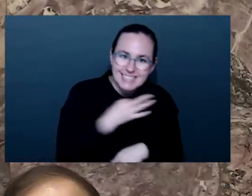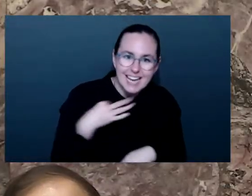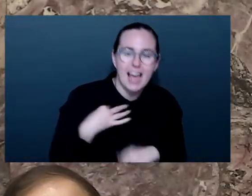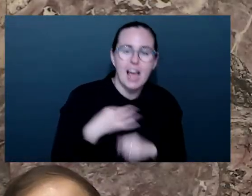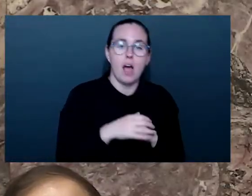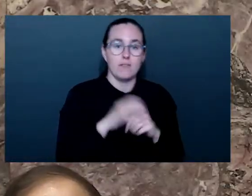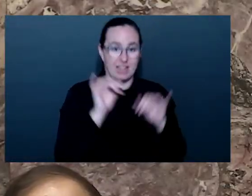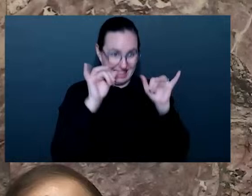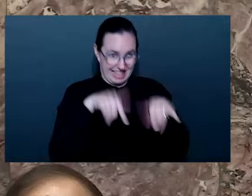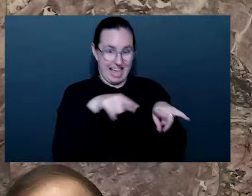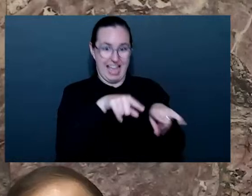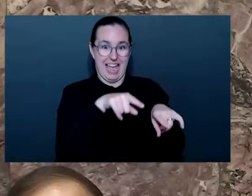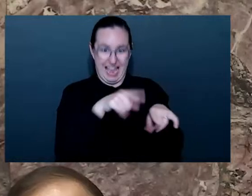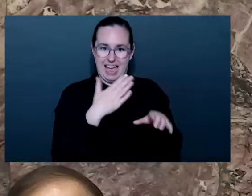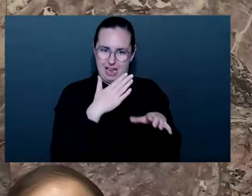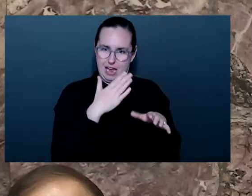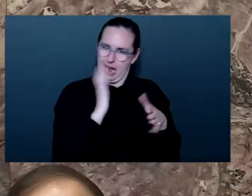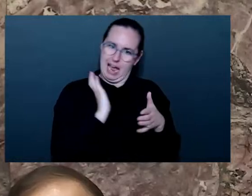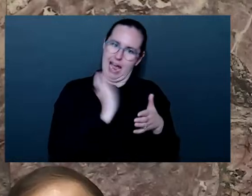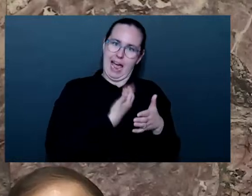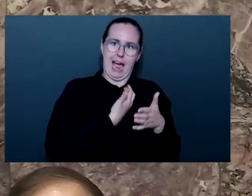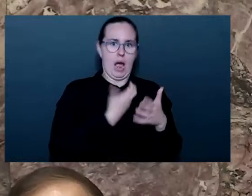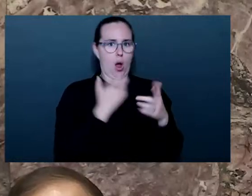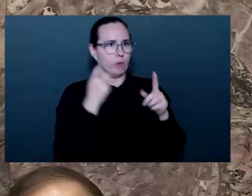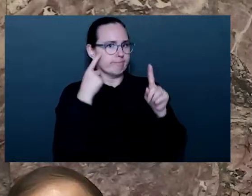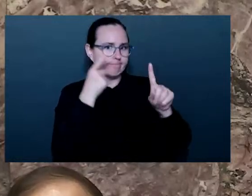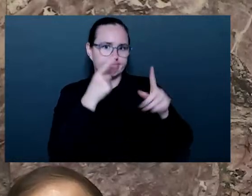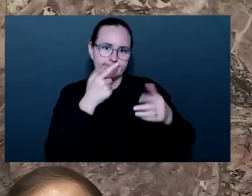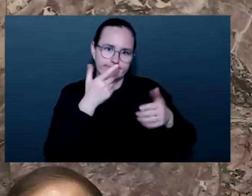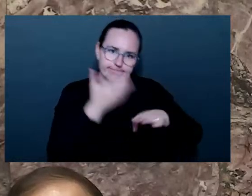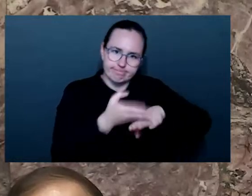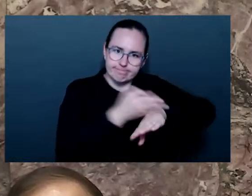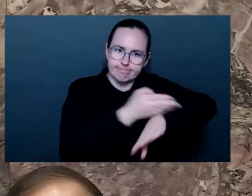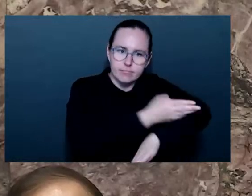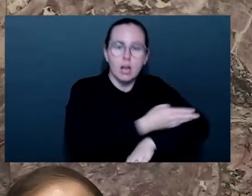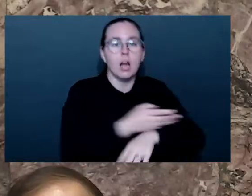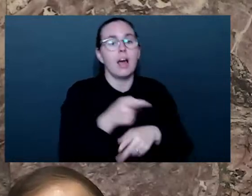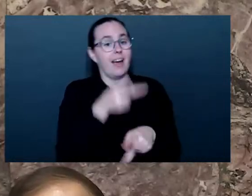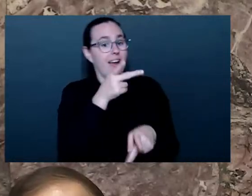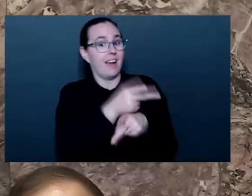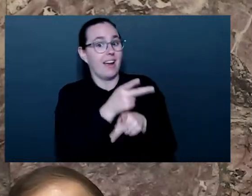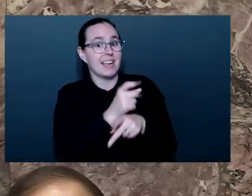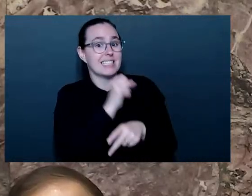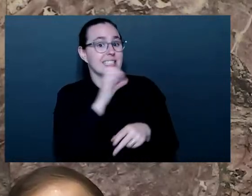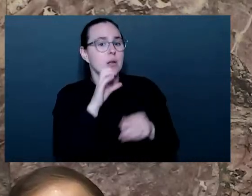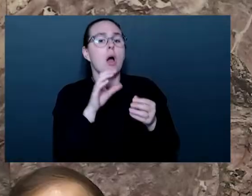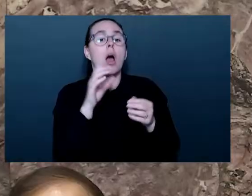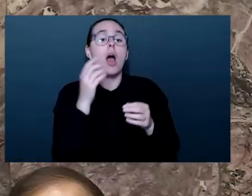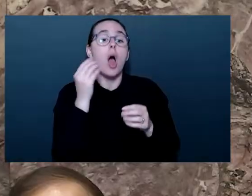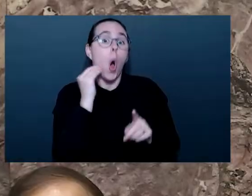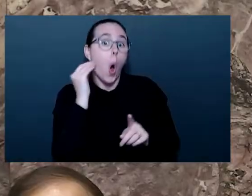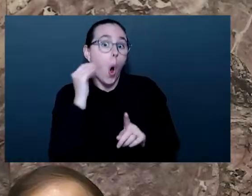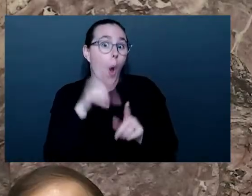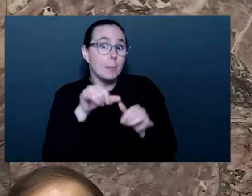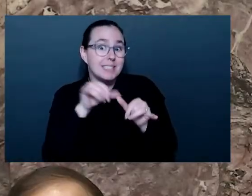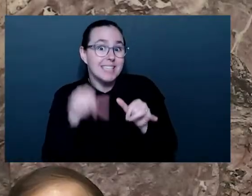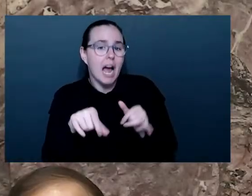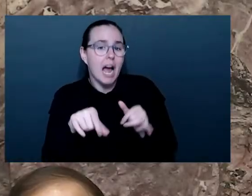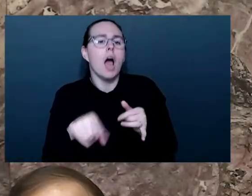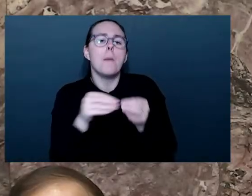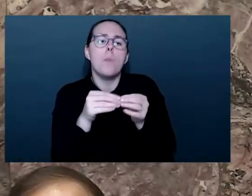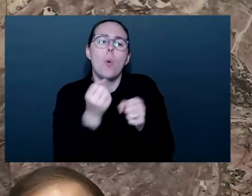home, keeping seniors safer at home, Mr. Speaker, so that they can stay there, which is where they want to do. Mr.